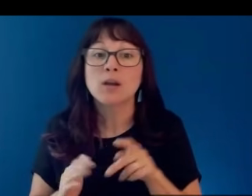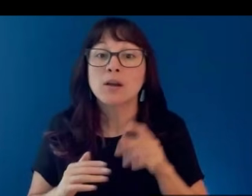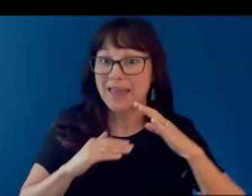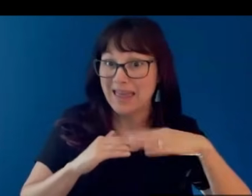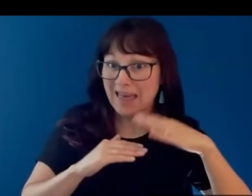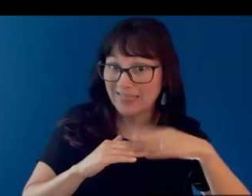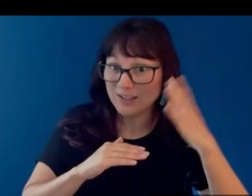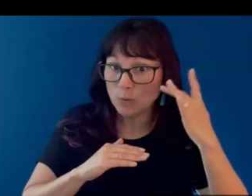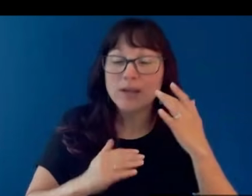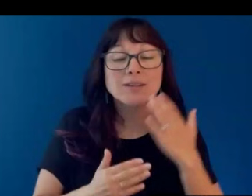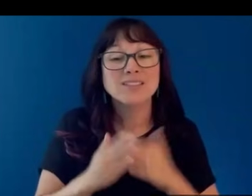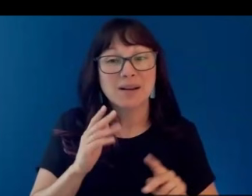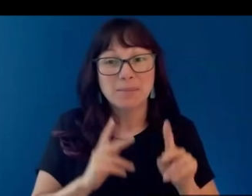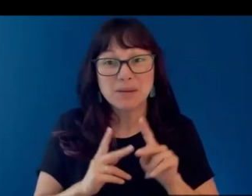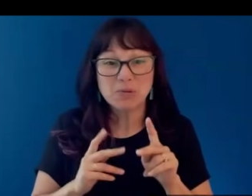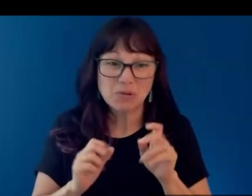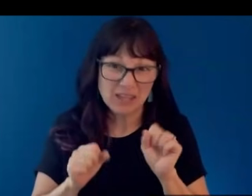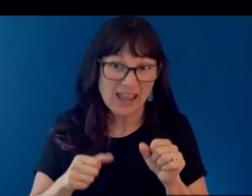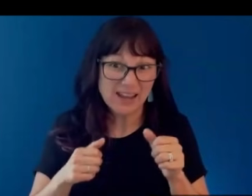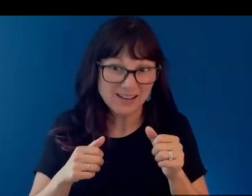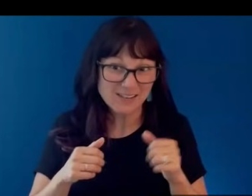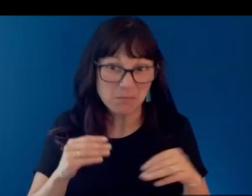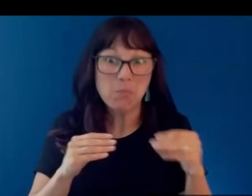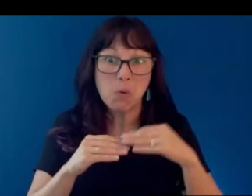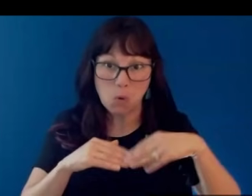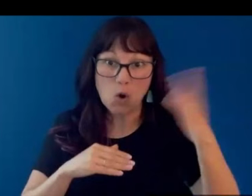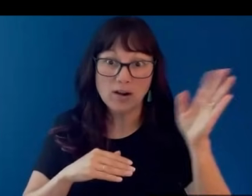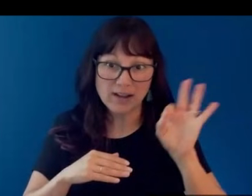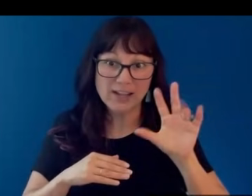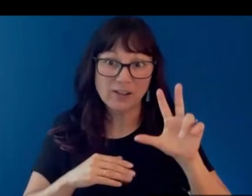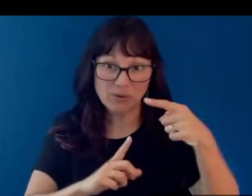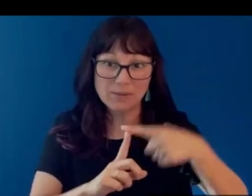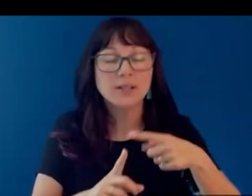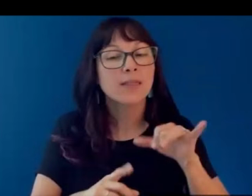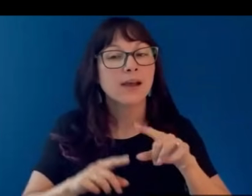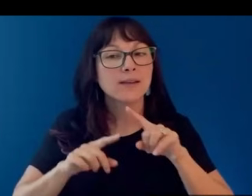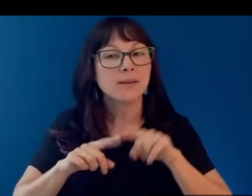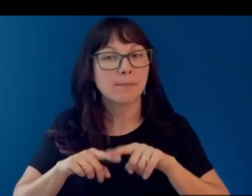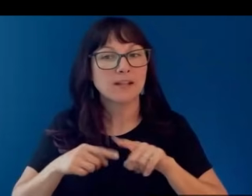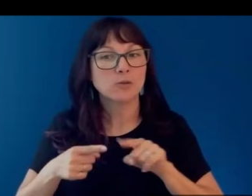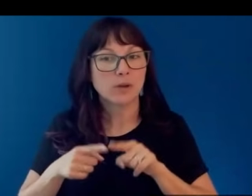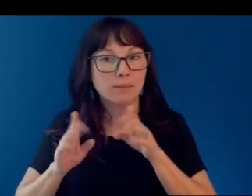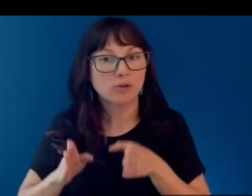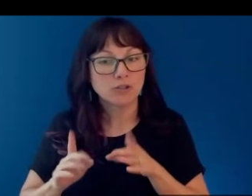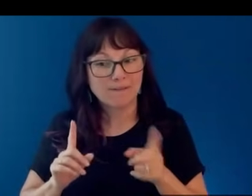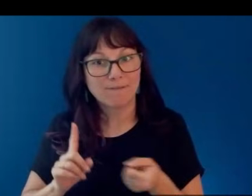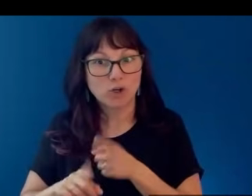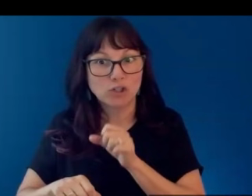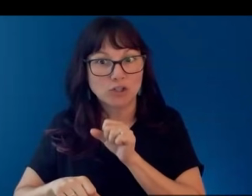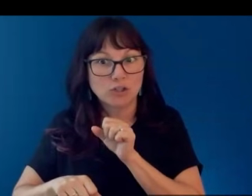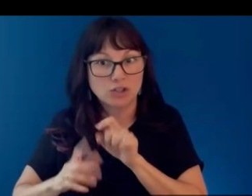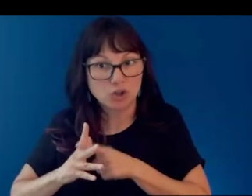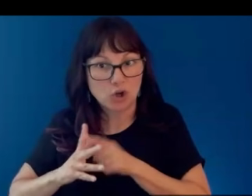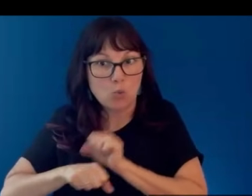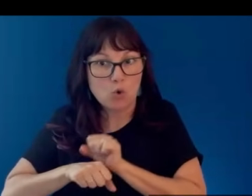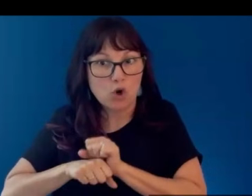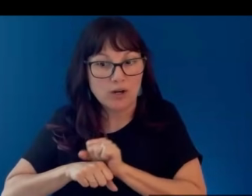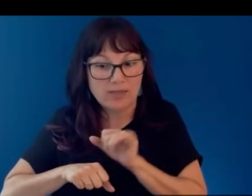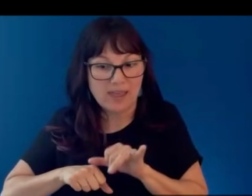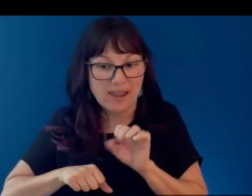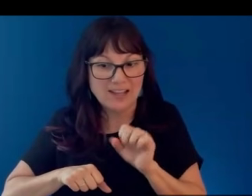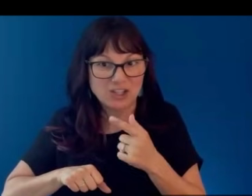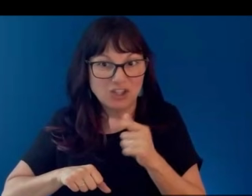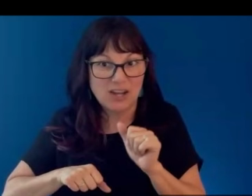than 93 months of coverage. And this will depend on when they first work above the SGA